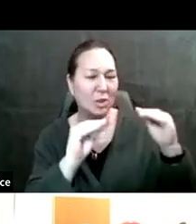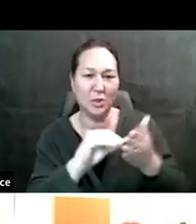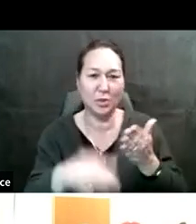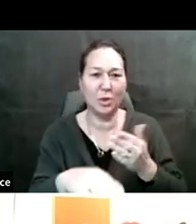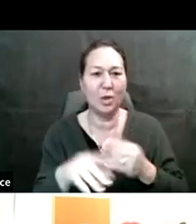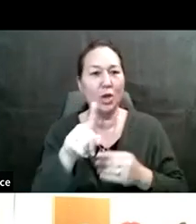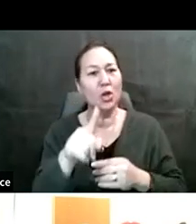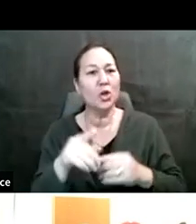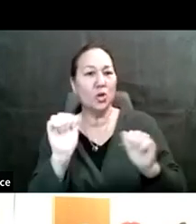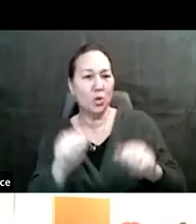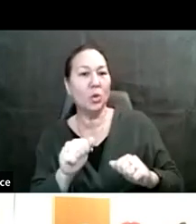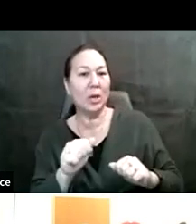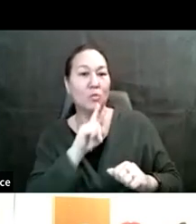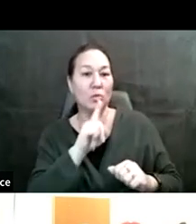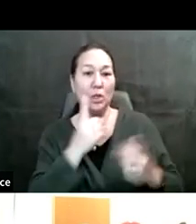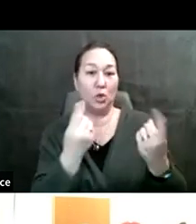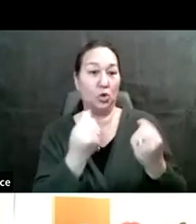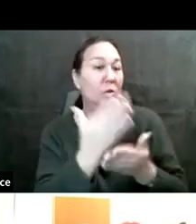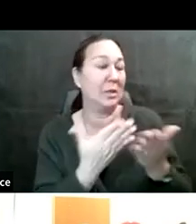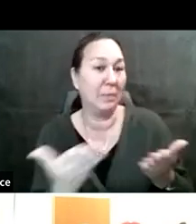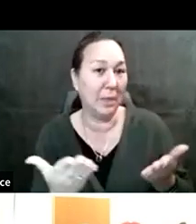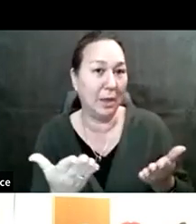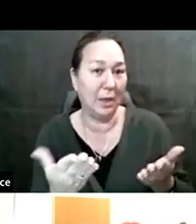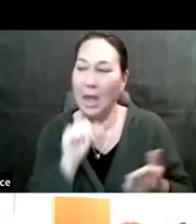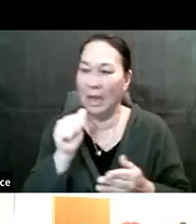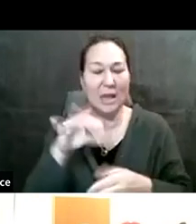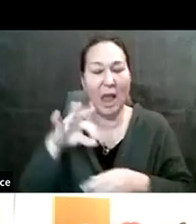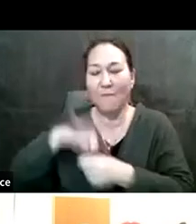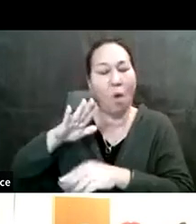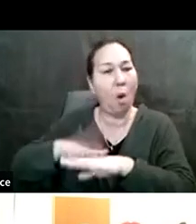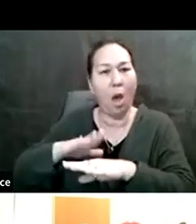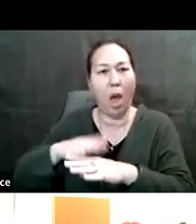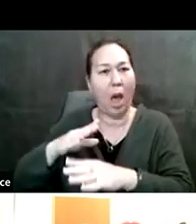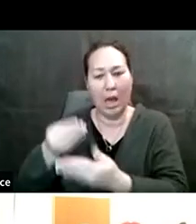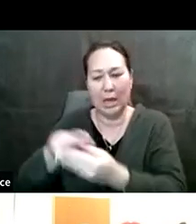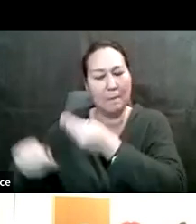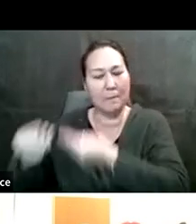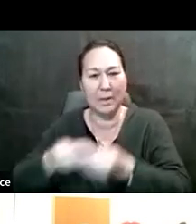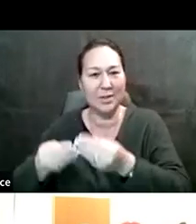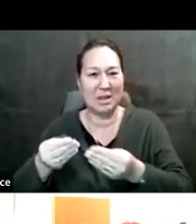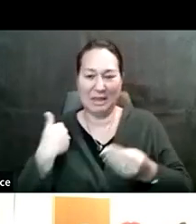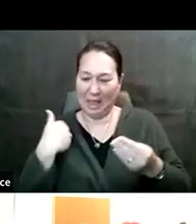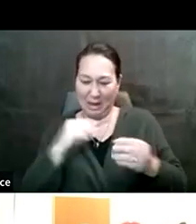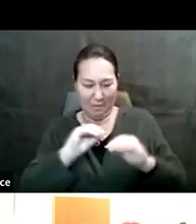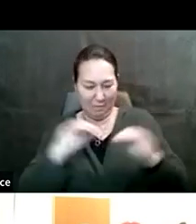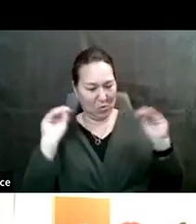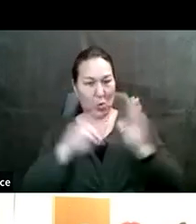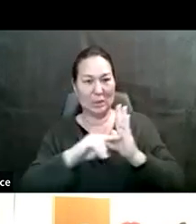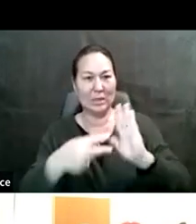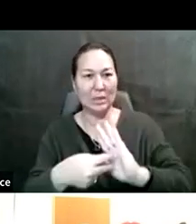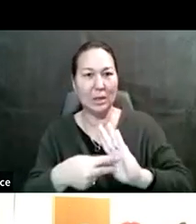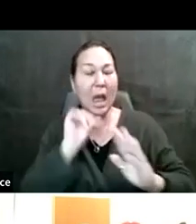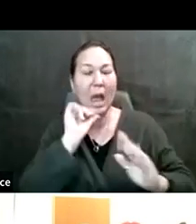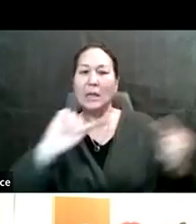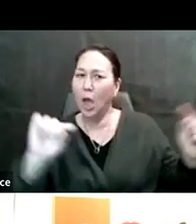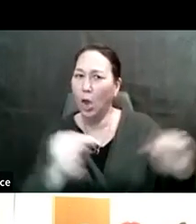and begin making motions voting on budgets and making decisions that are at bare minimum have details and do not hurt communities